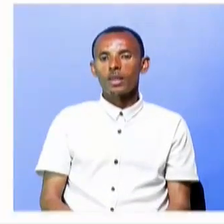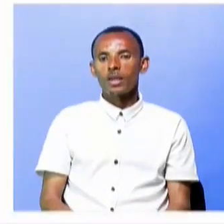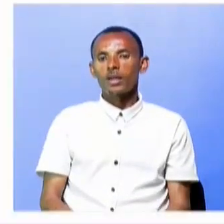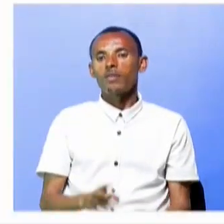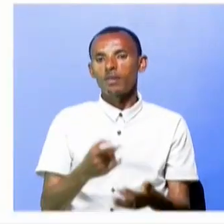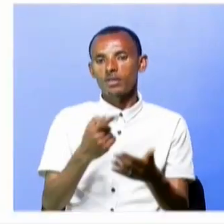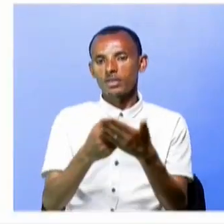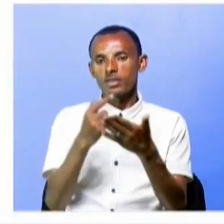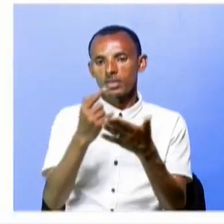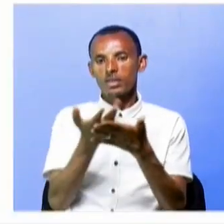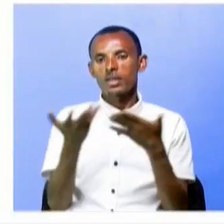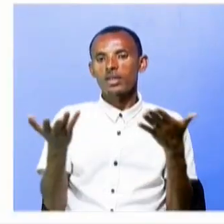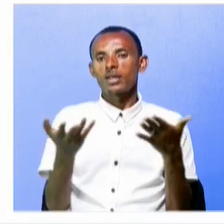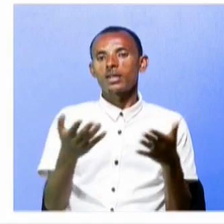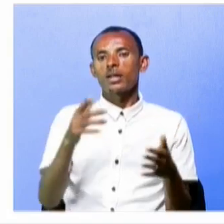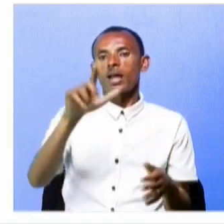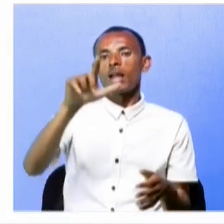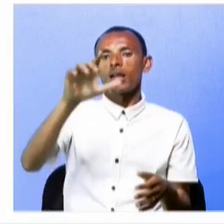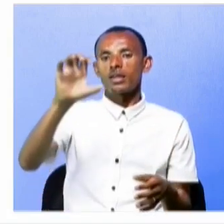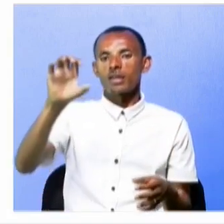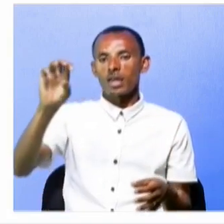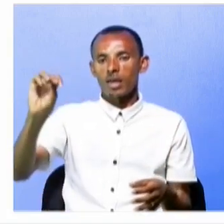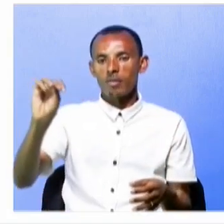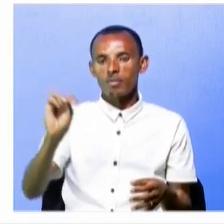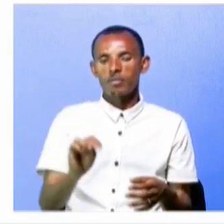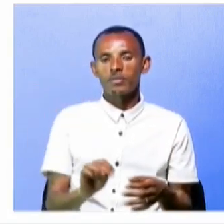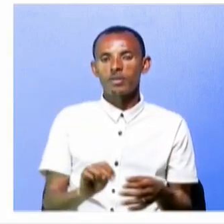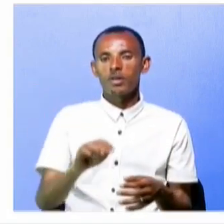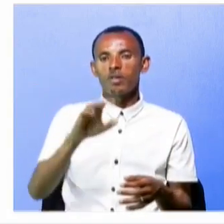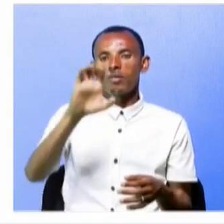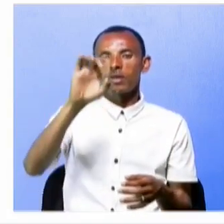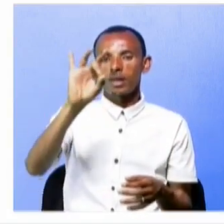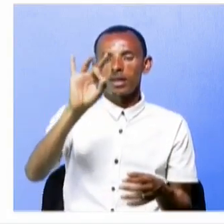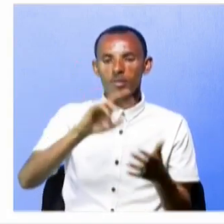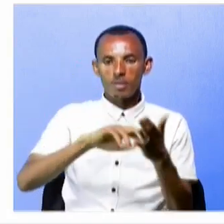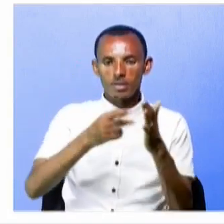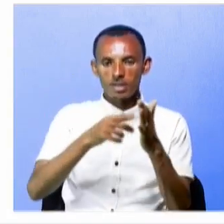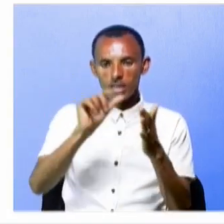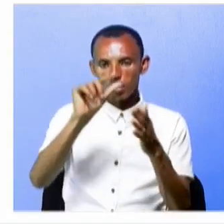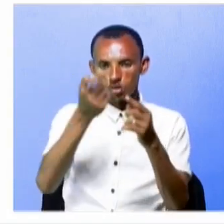write this thing in the least simplified form, 48 means